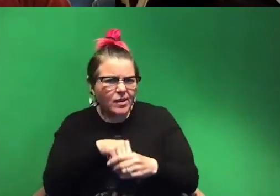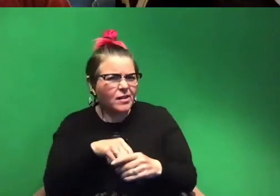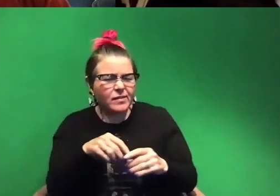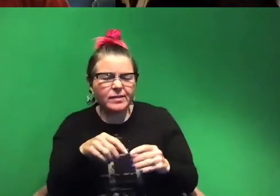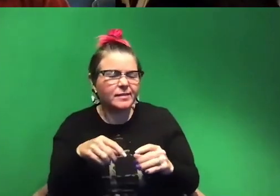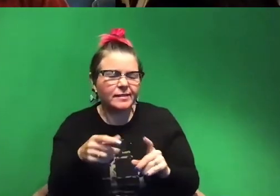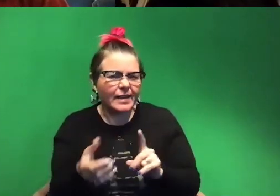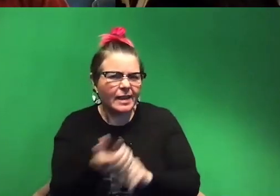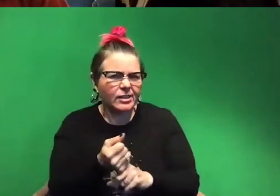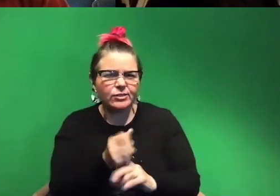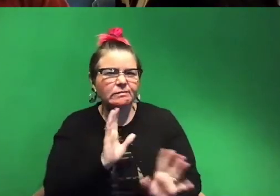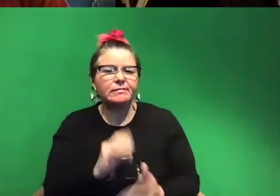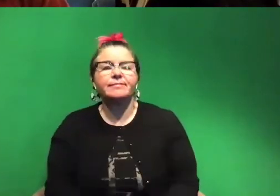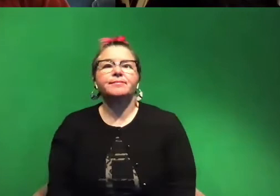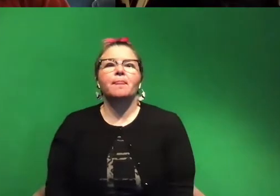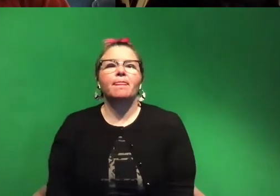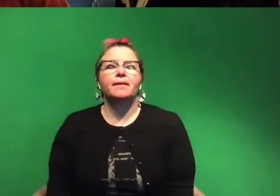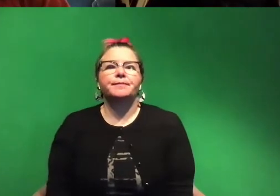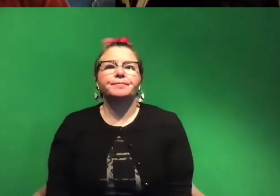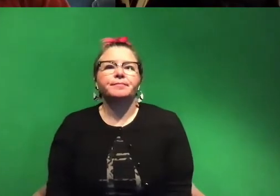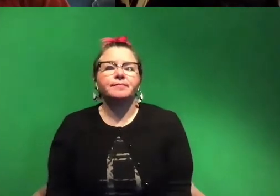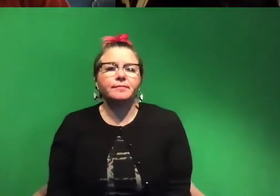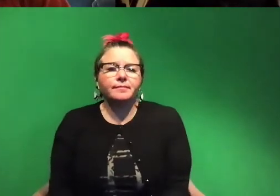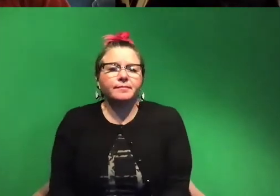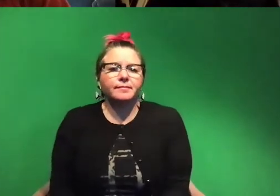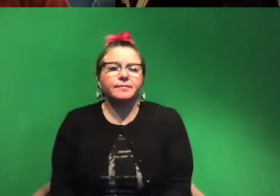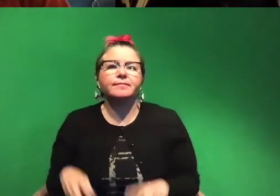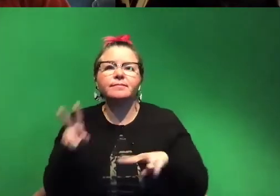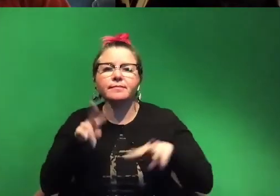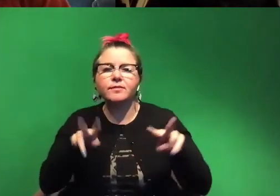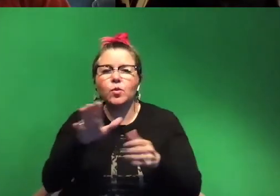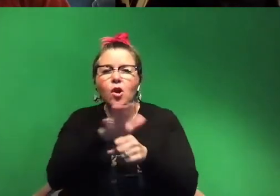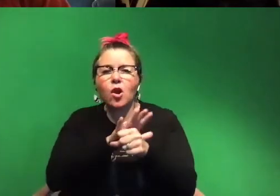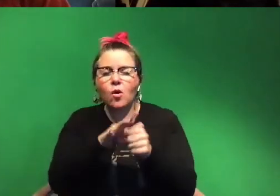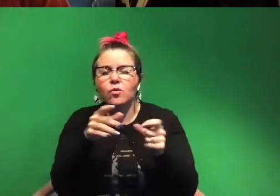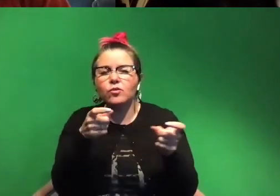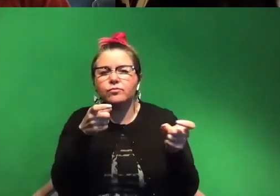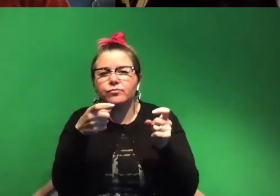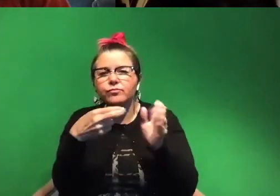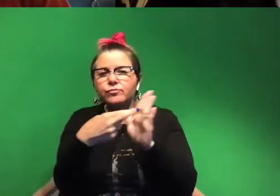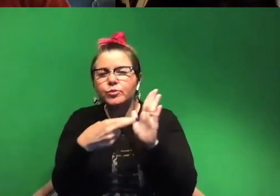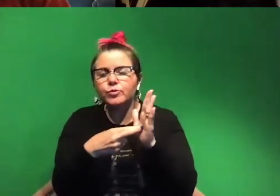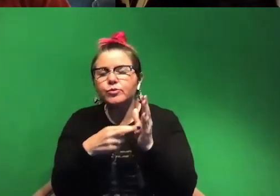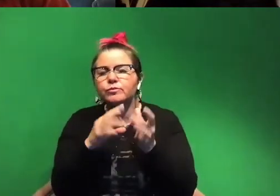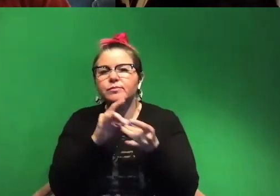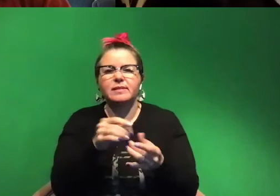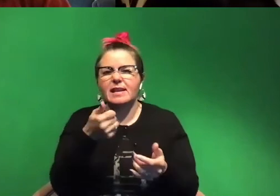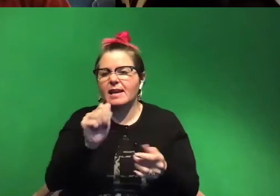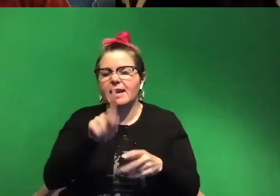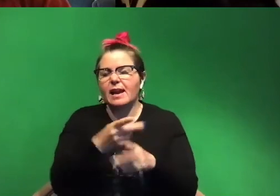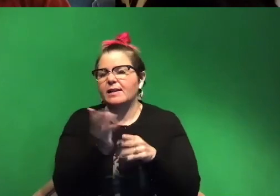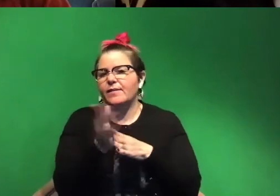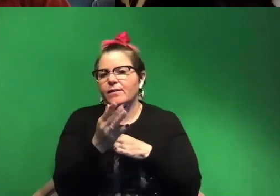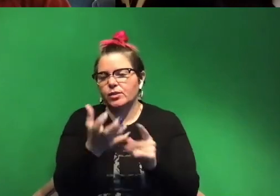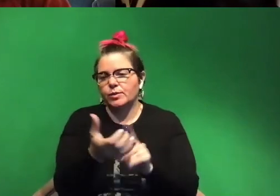fact. So I would definitely say look at your sort of local regulations surrounding any kinds of fish that you want to